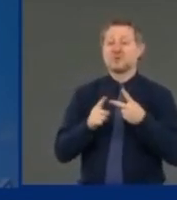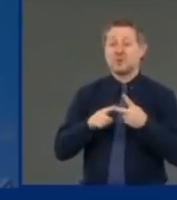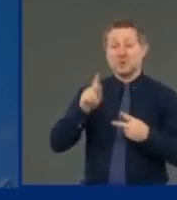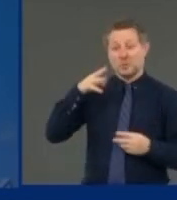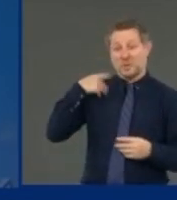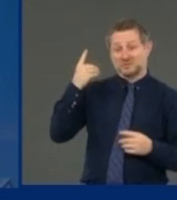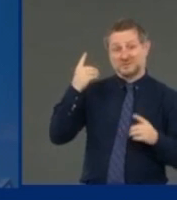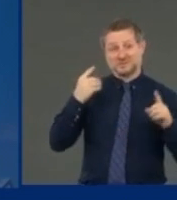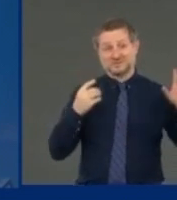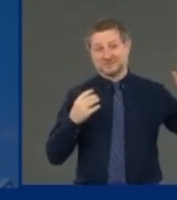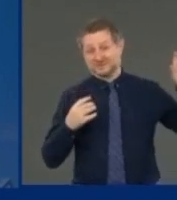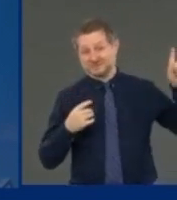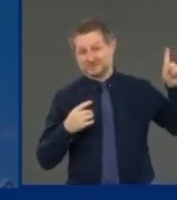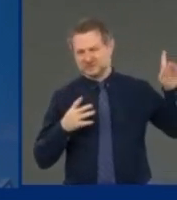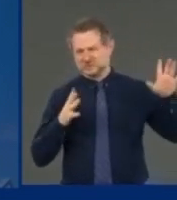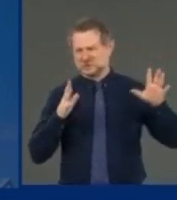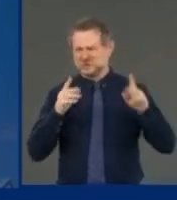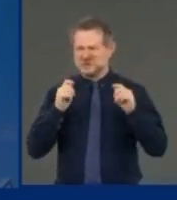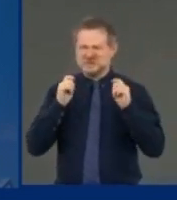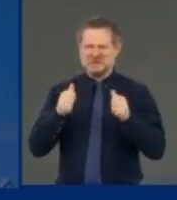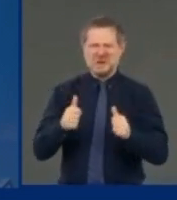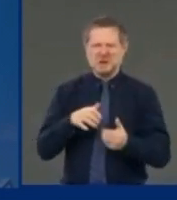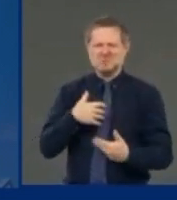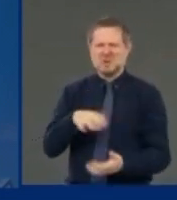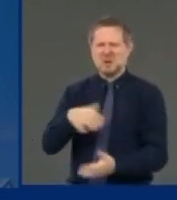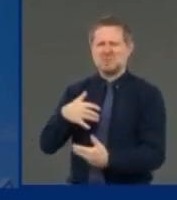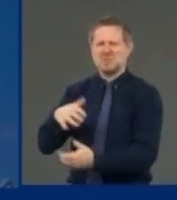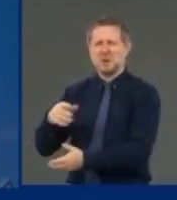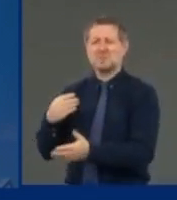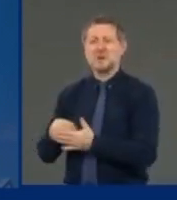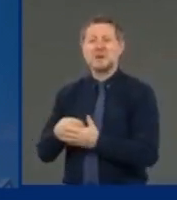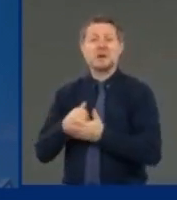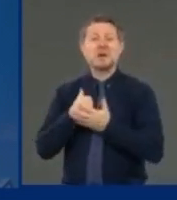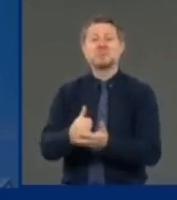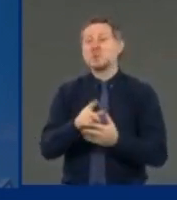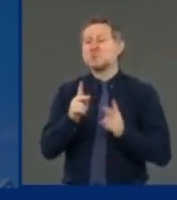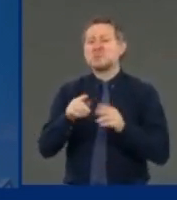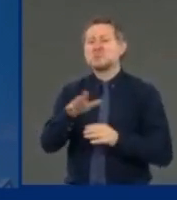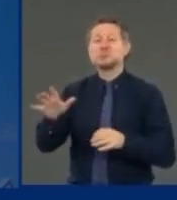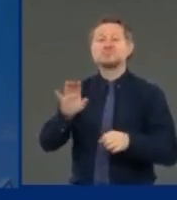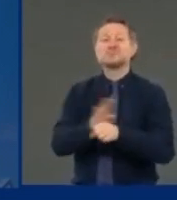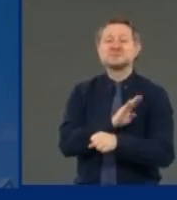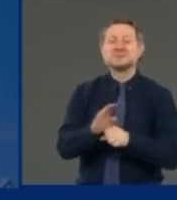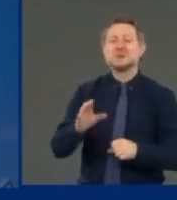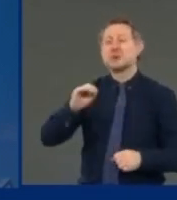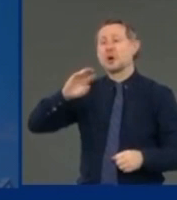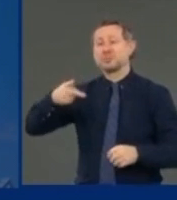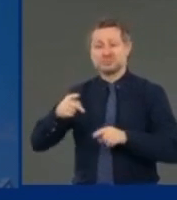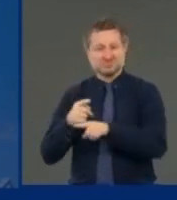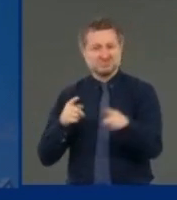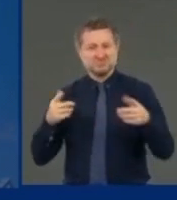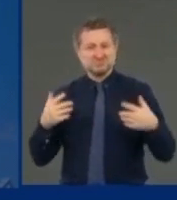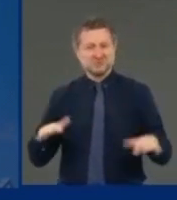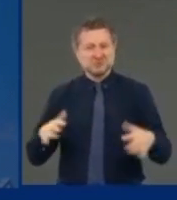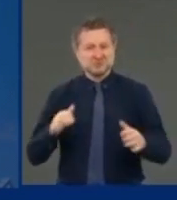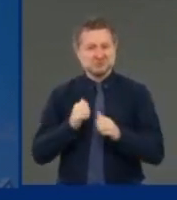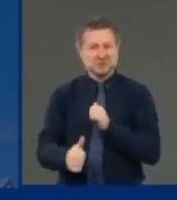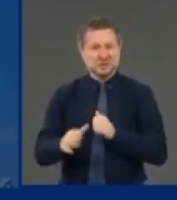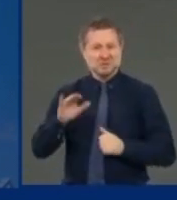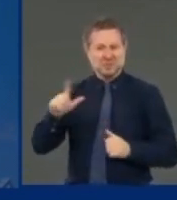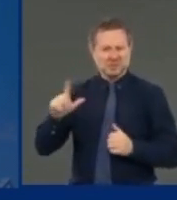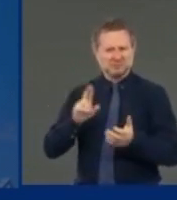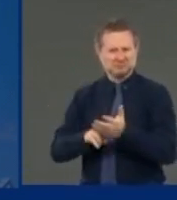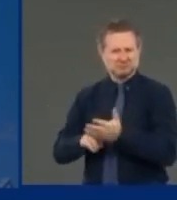quick to fund businesses and corporations. The bills they've passed thus far have